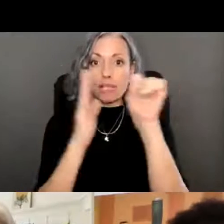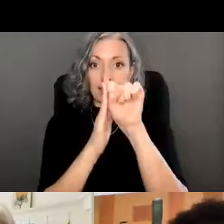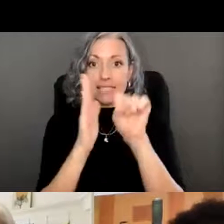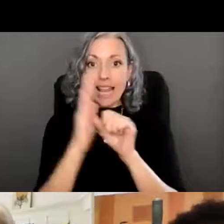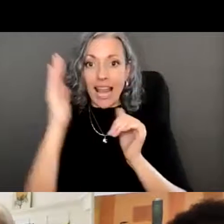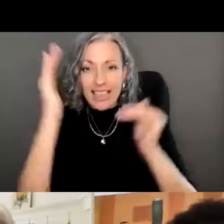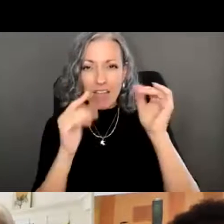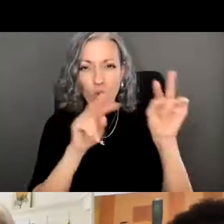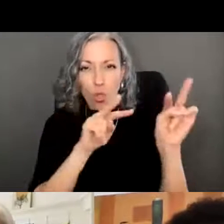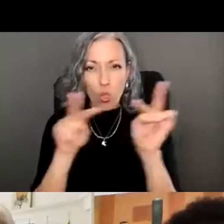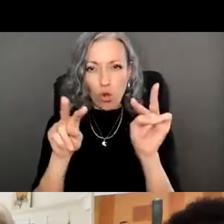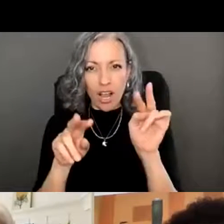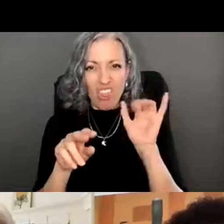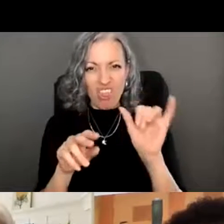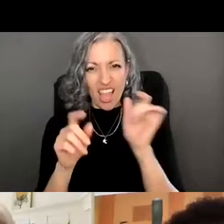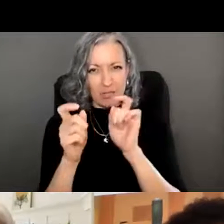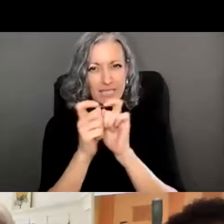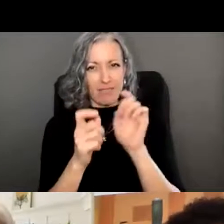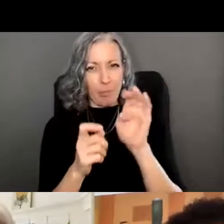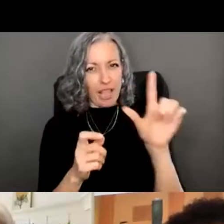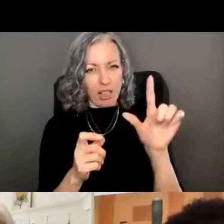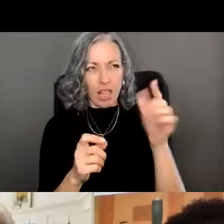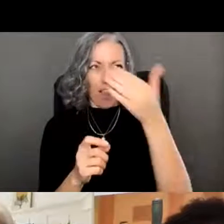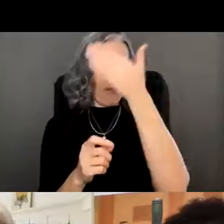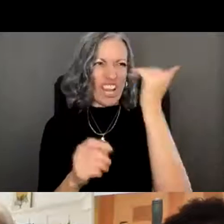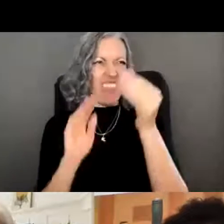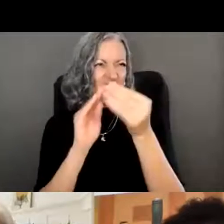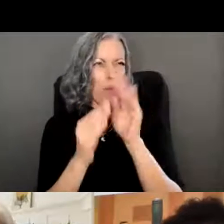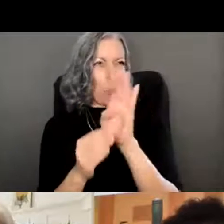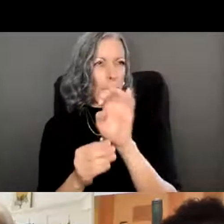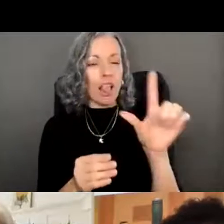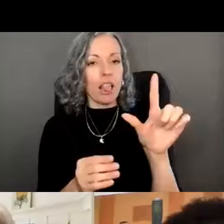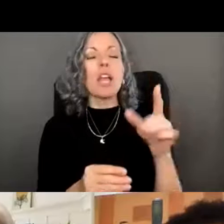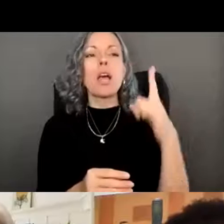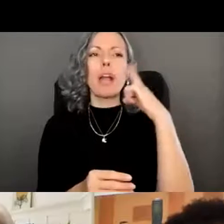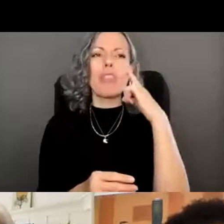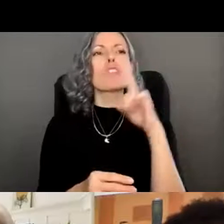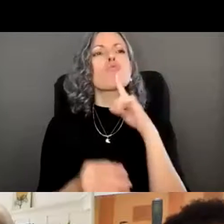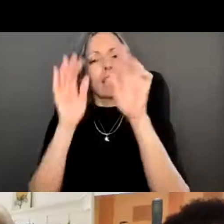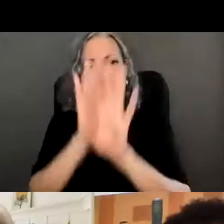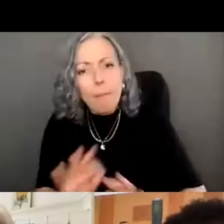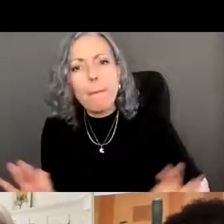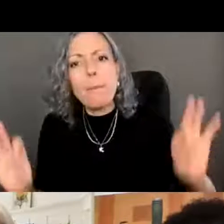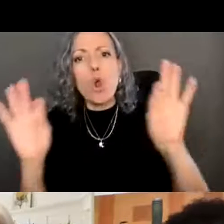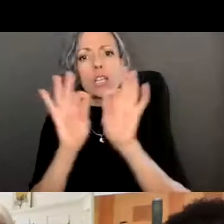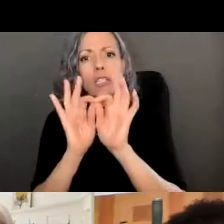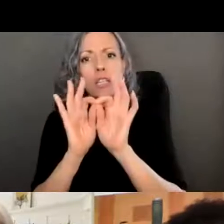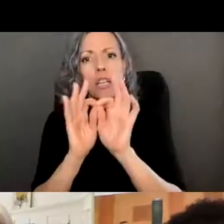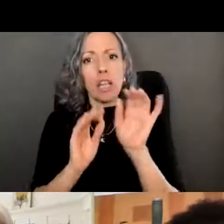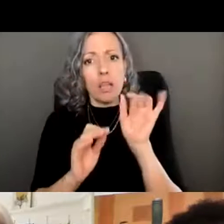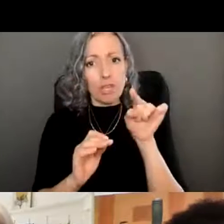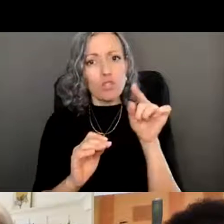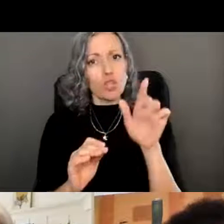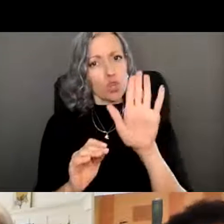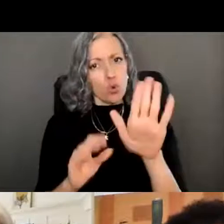that particular bill. I can't remember what the bill number is, but I think it's really important because your